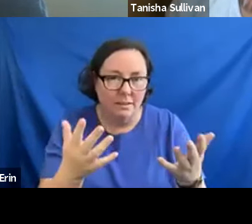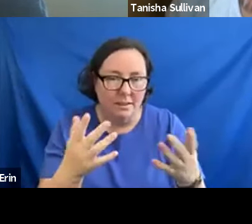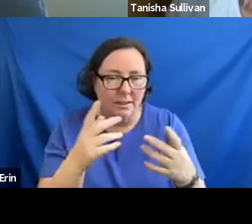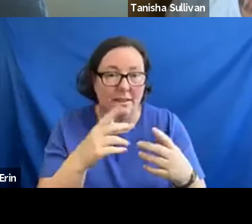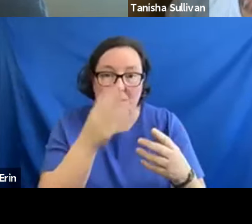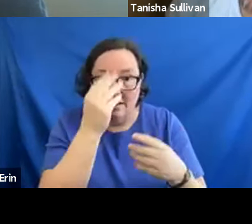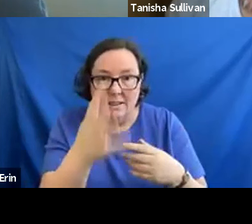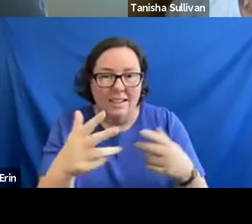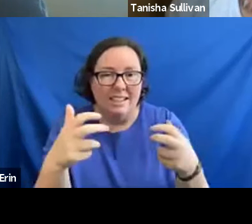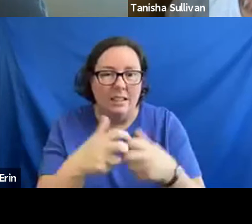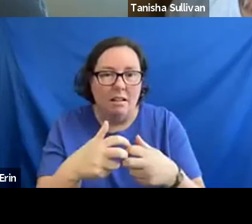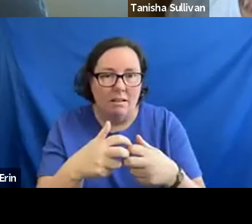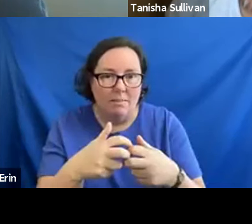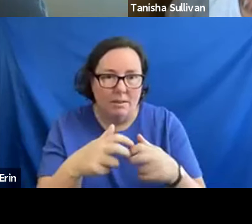dilemma.